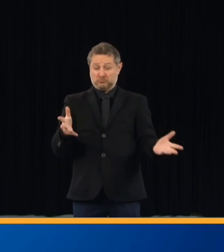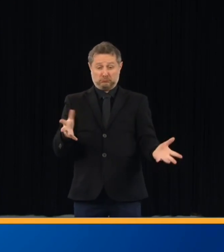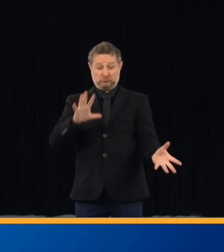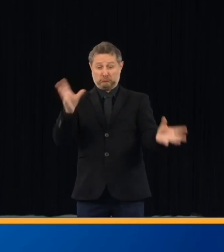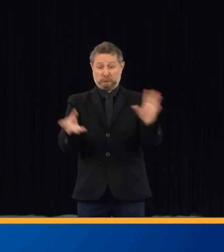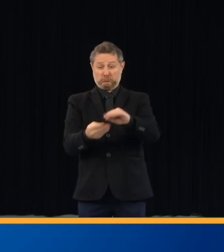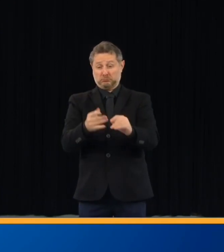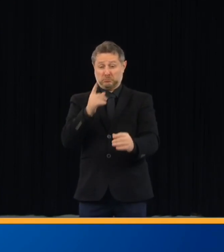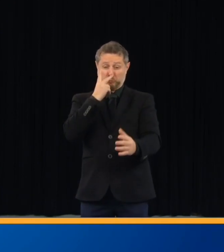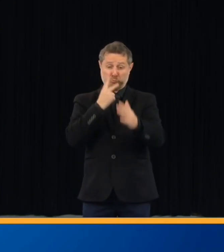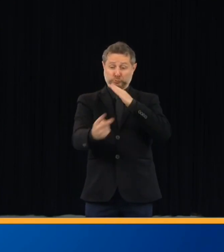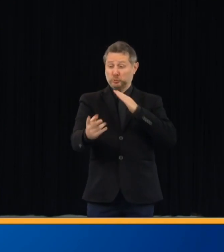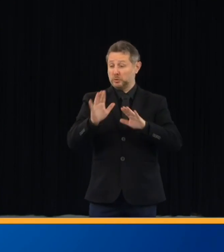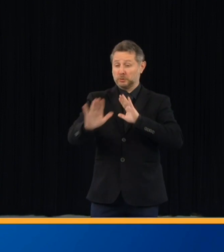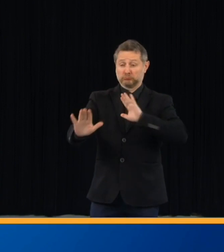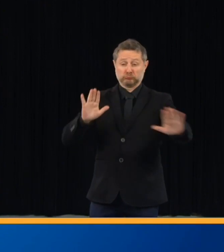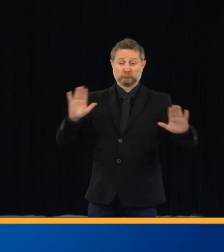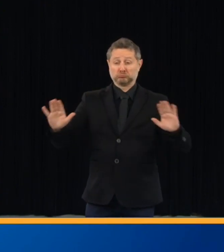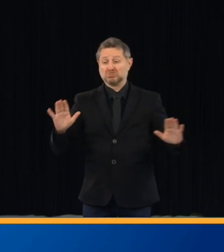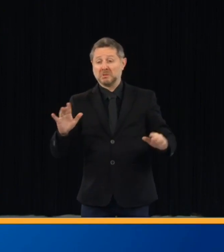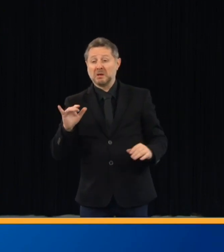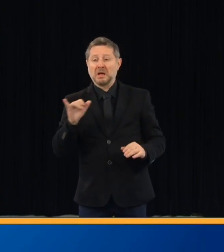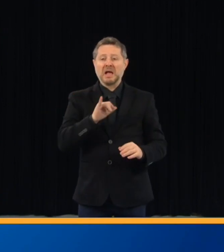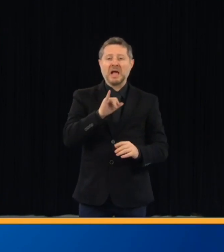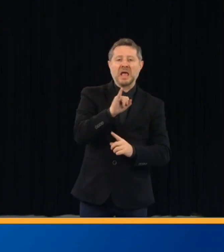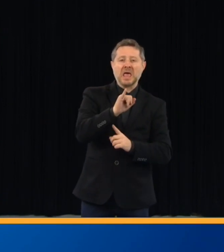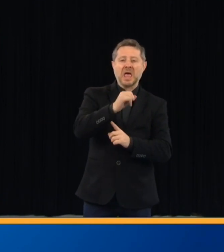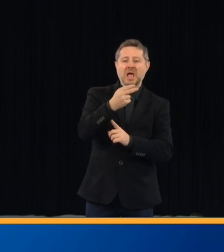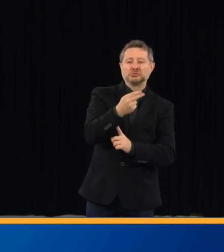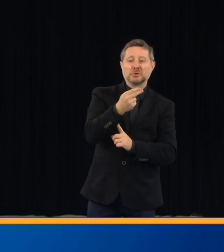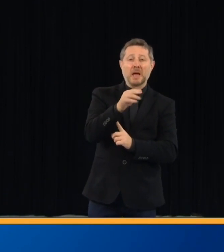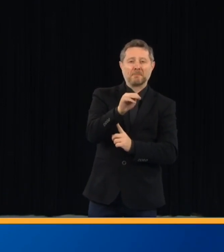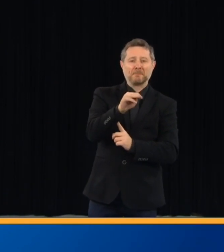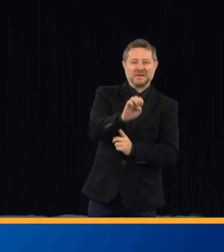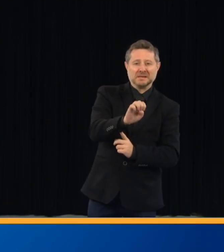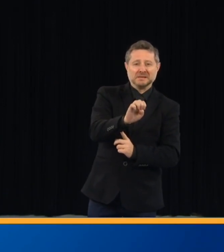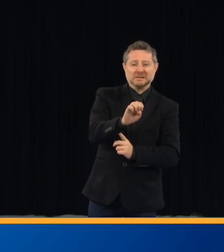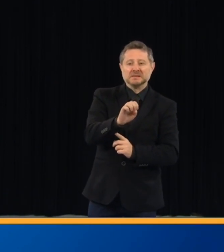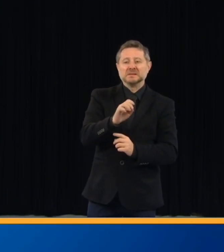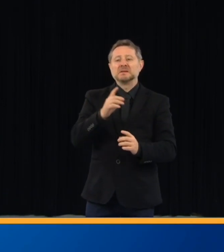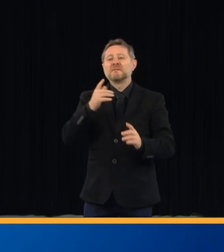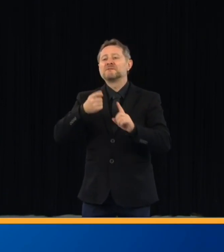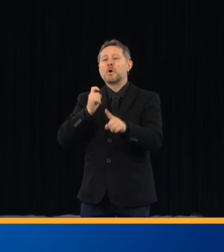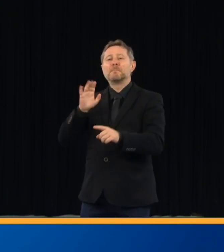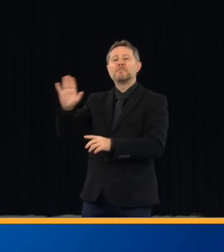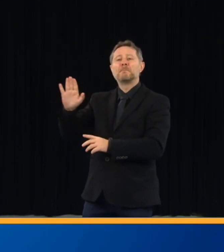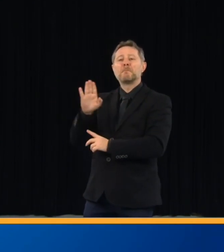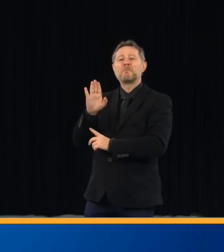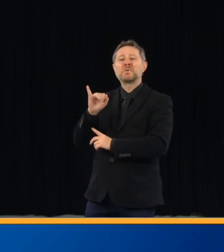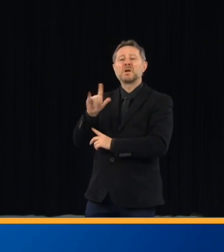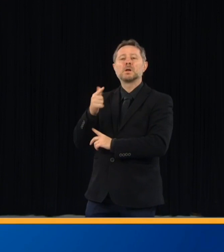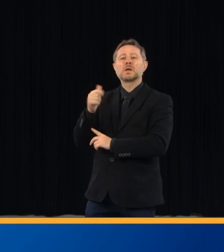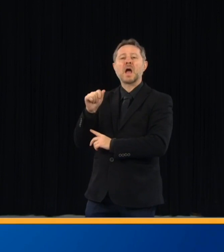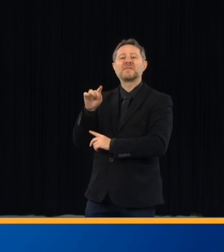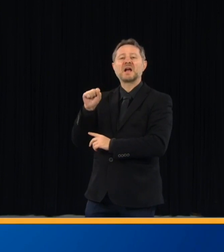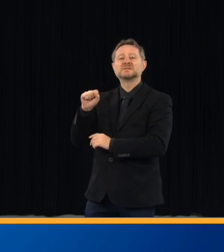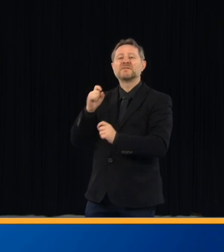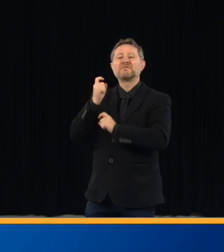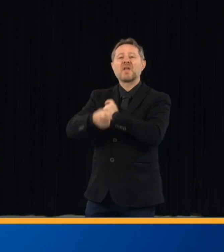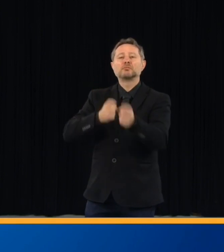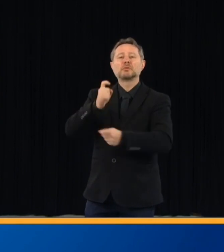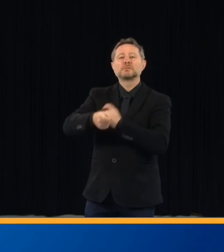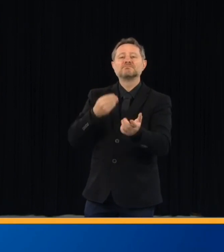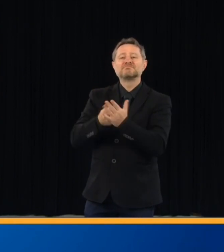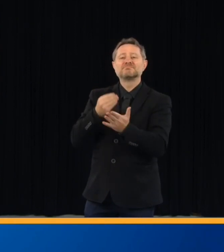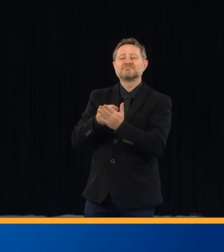the IHME model, which is funded by the Gates Foundation, and we thank the Gates Foundation for the national service that they've done.